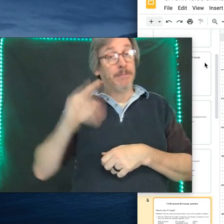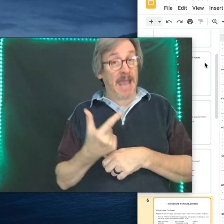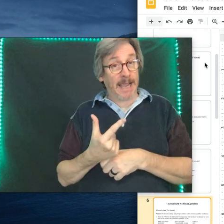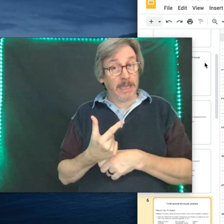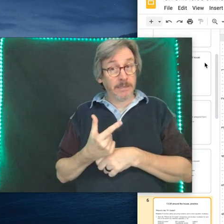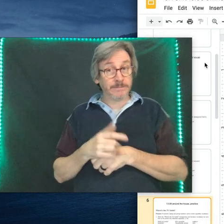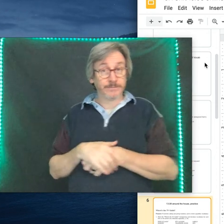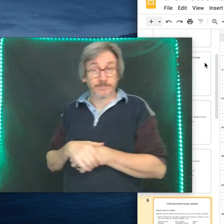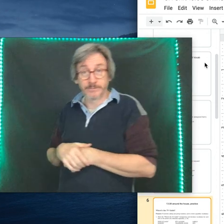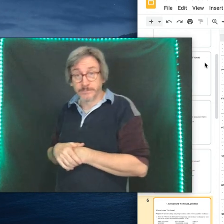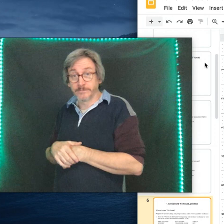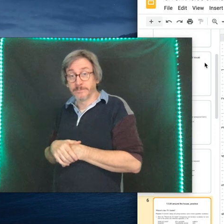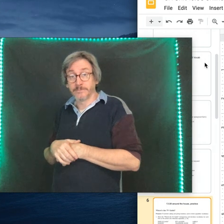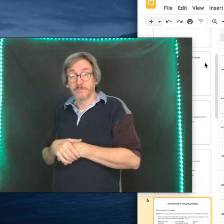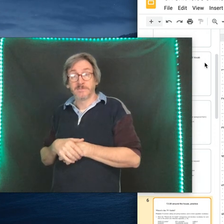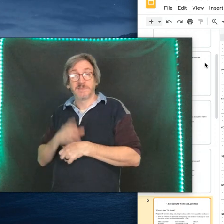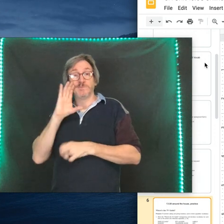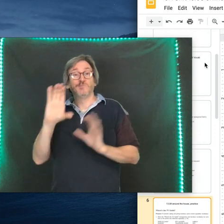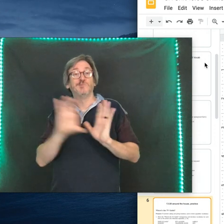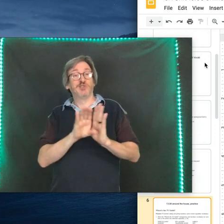Sleeping bag.